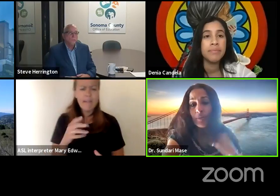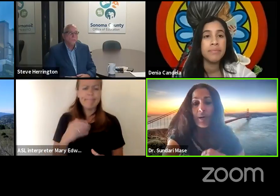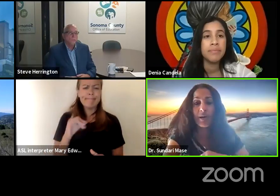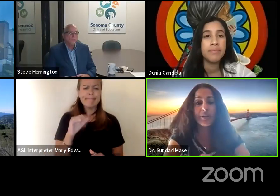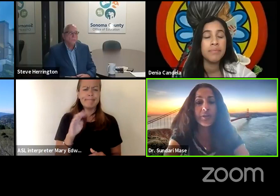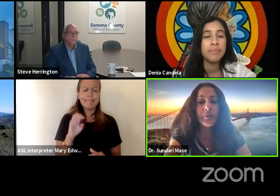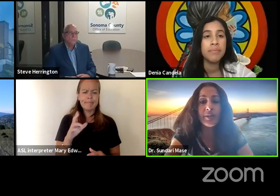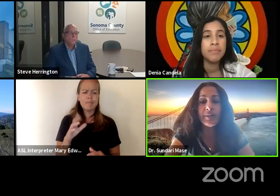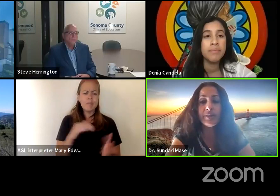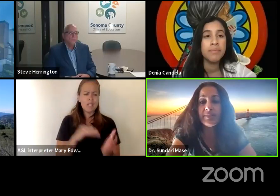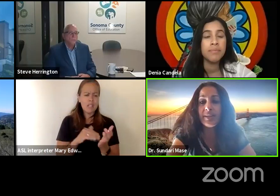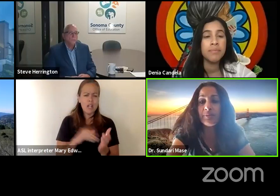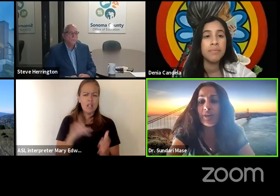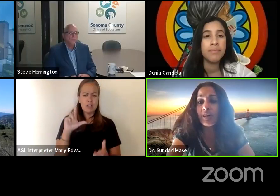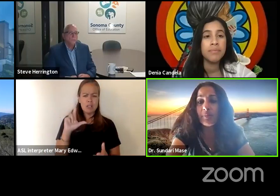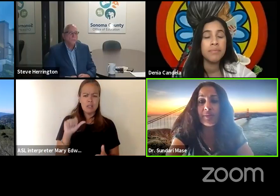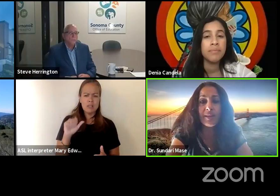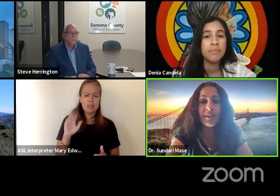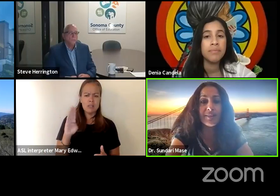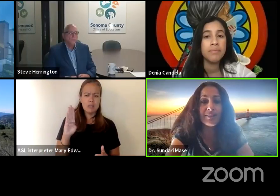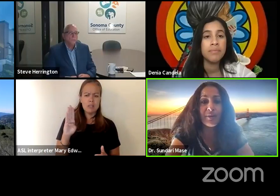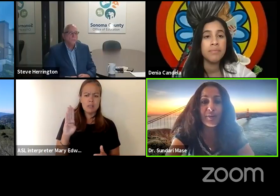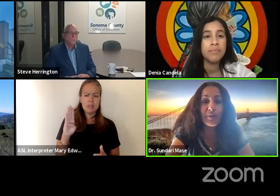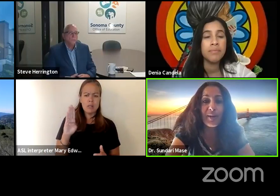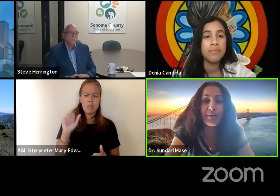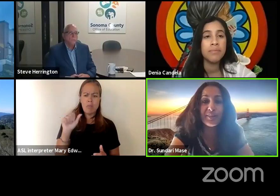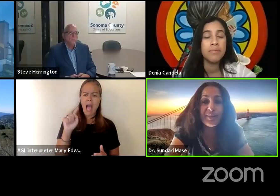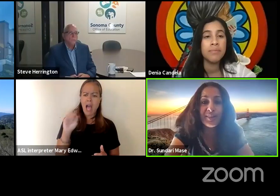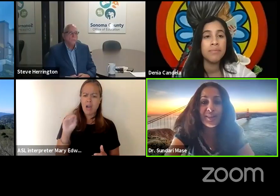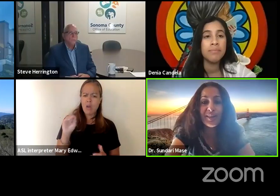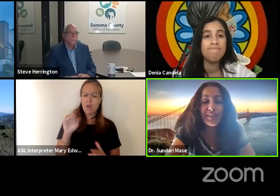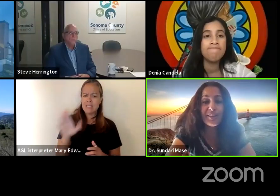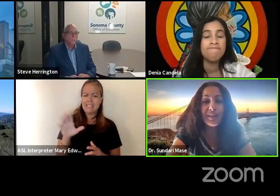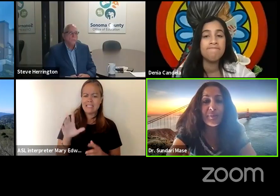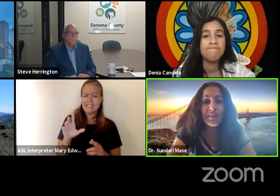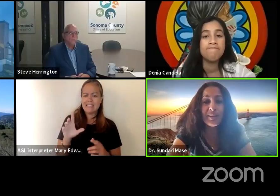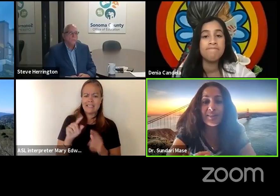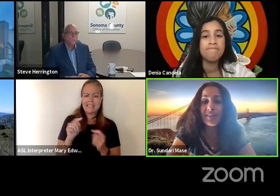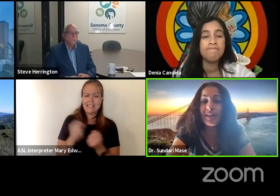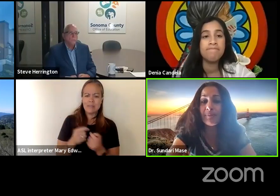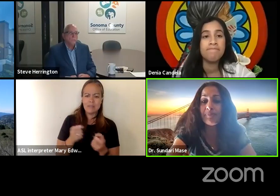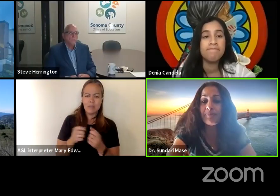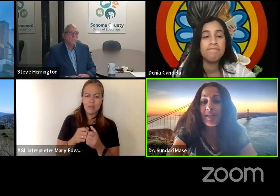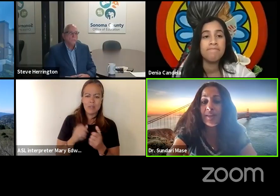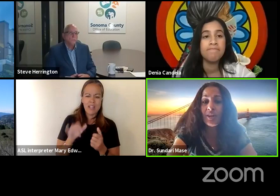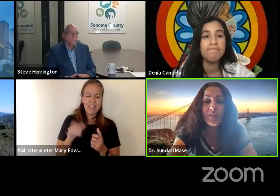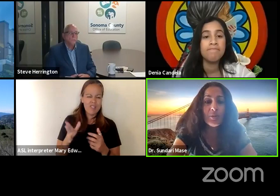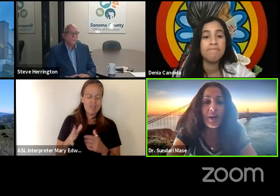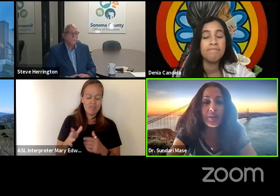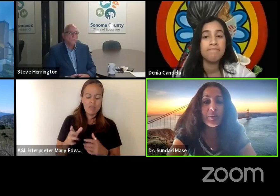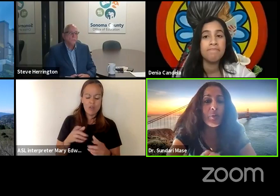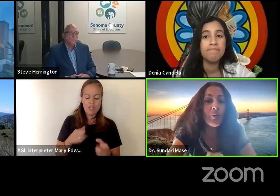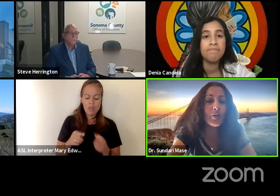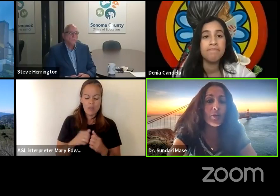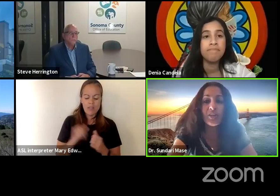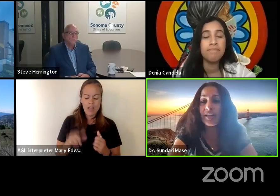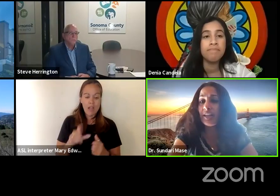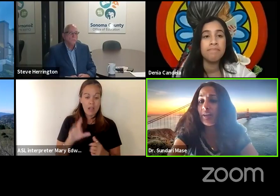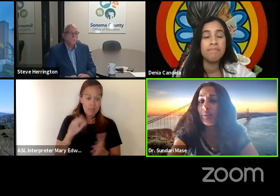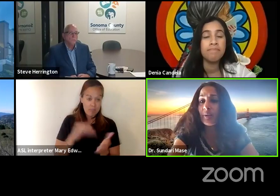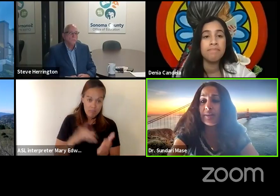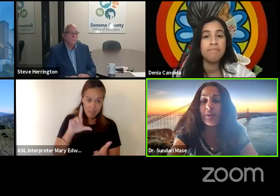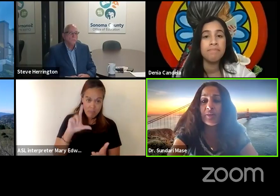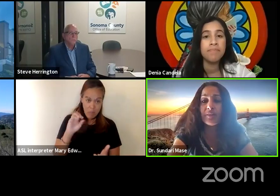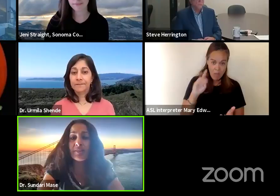going have dr lobato and his team talk about that since they're on the ground uh dealing with this um dr lobato or